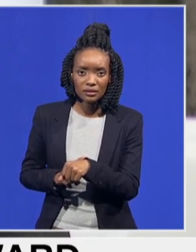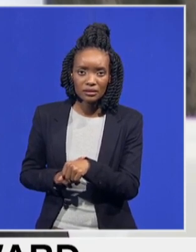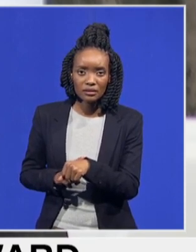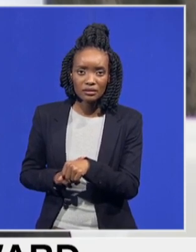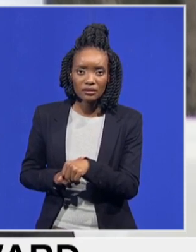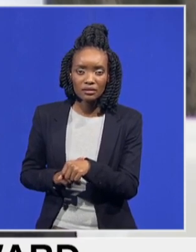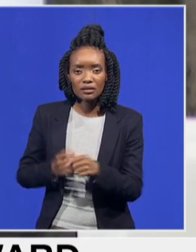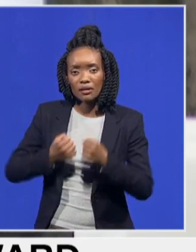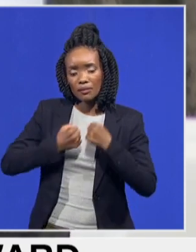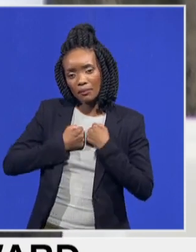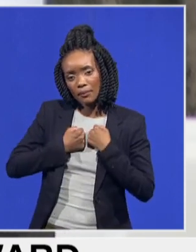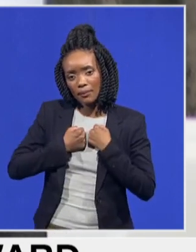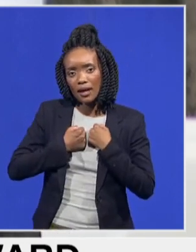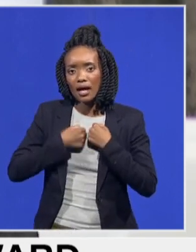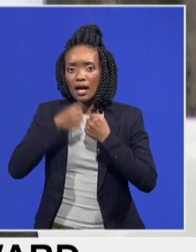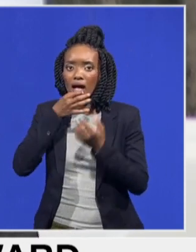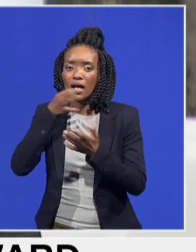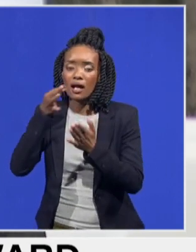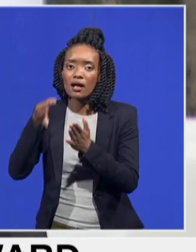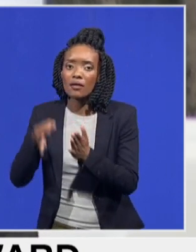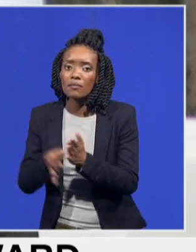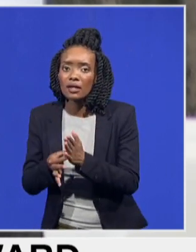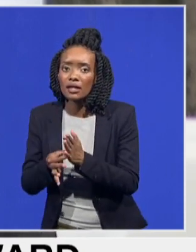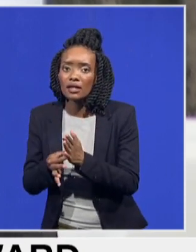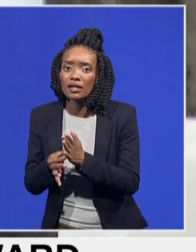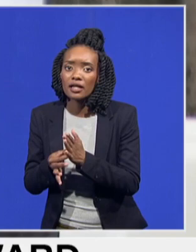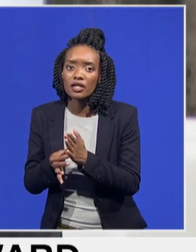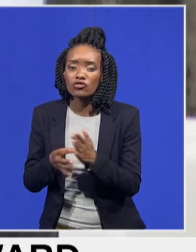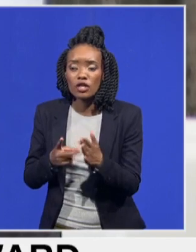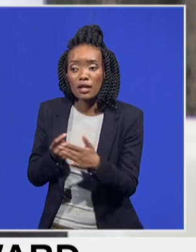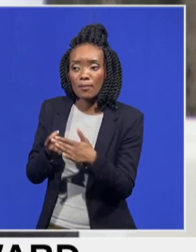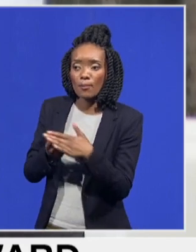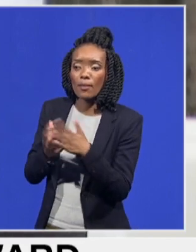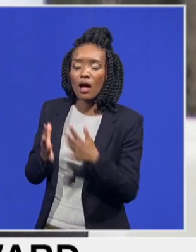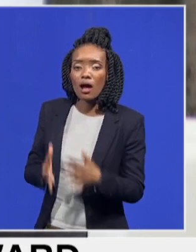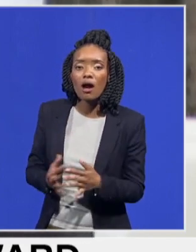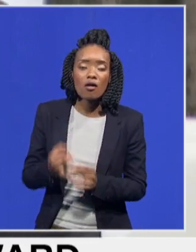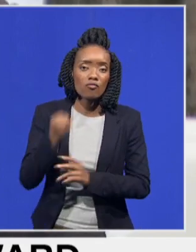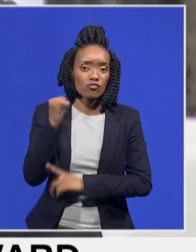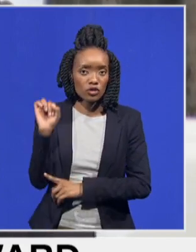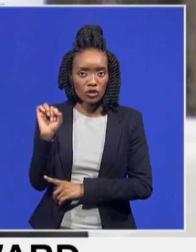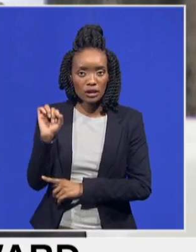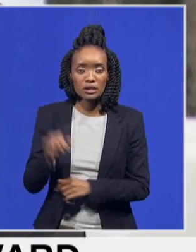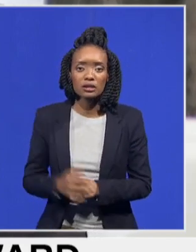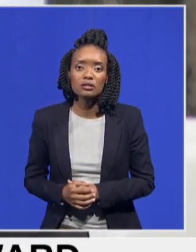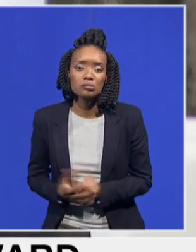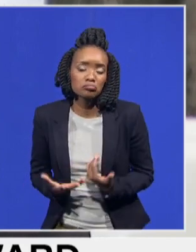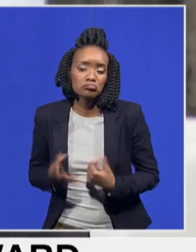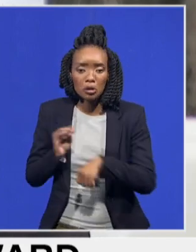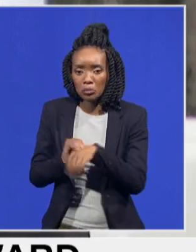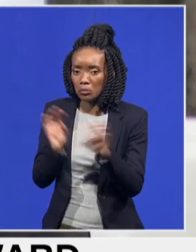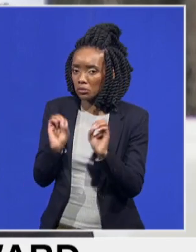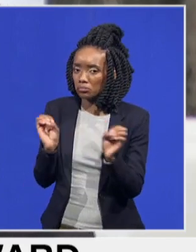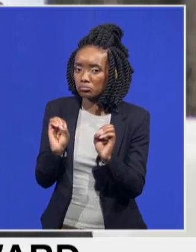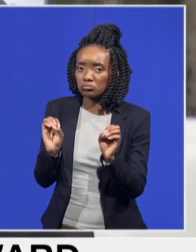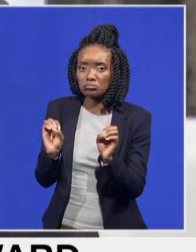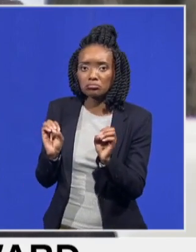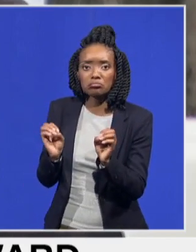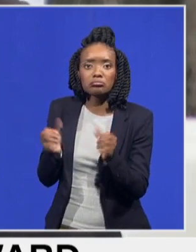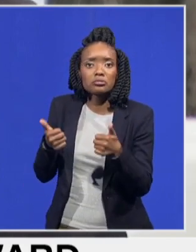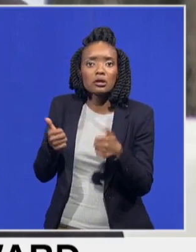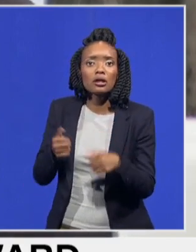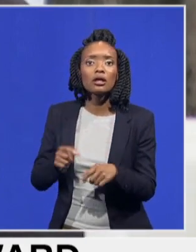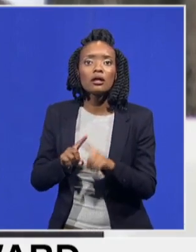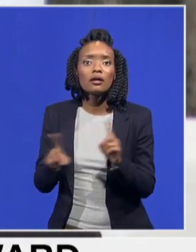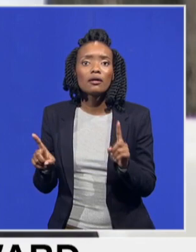My application as a hosted buyer was rejected. No problem. But why not